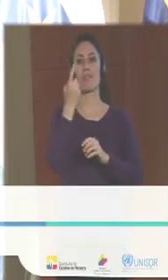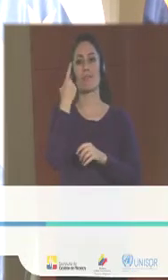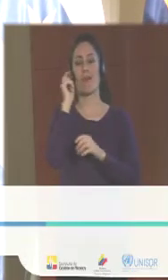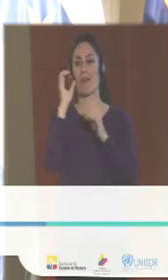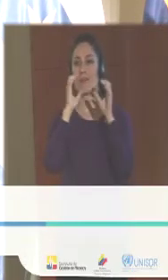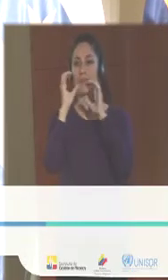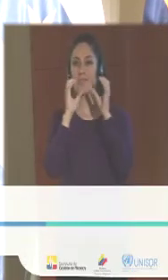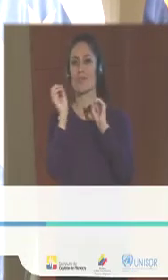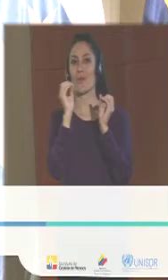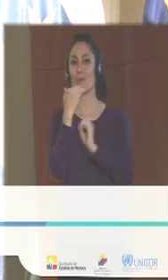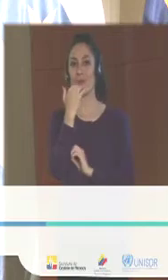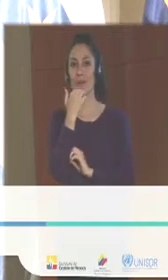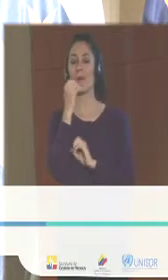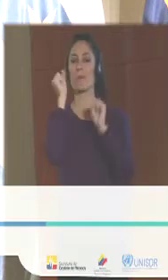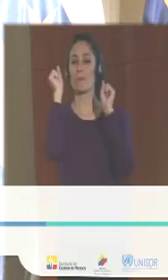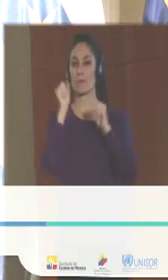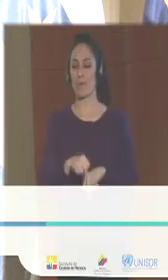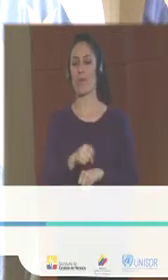where